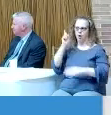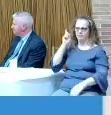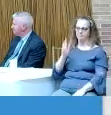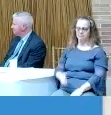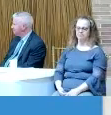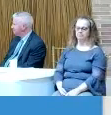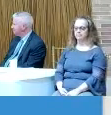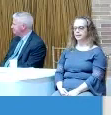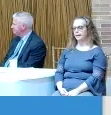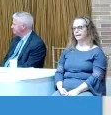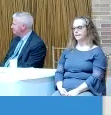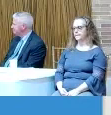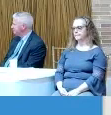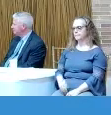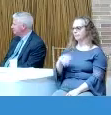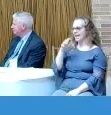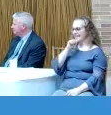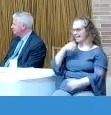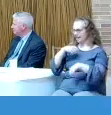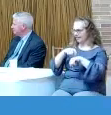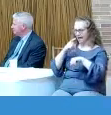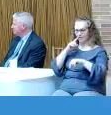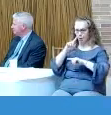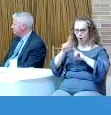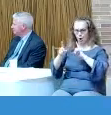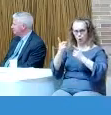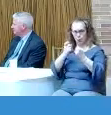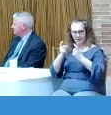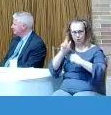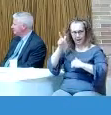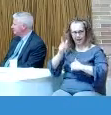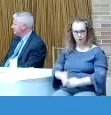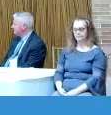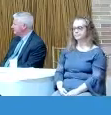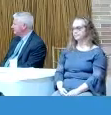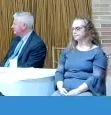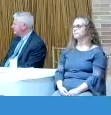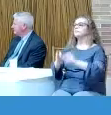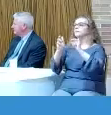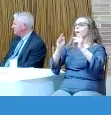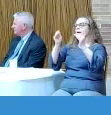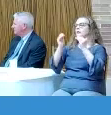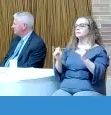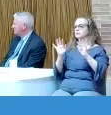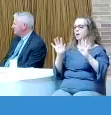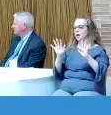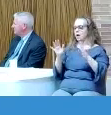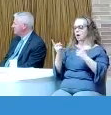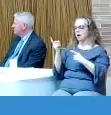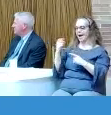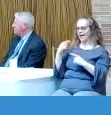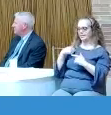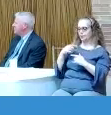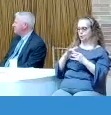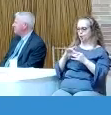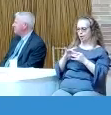well so I guess we'll maybe have time for questions so people want to talk about this more later um okay and then I've been asked to quickly talk about source of